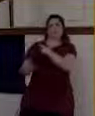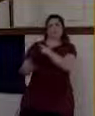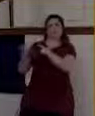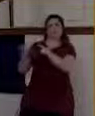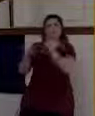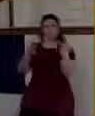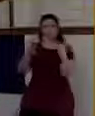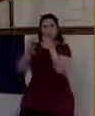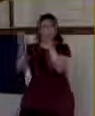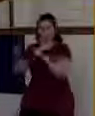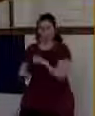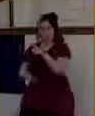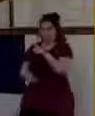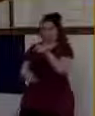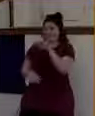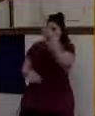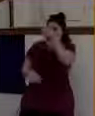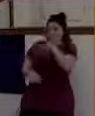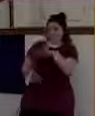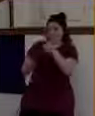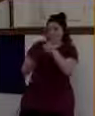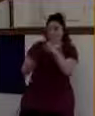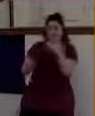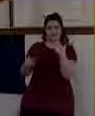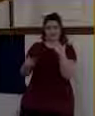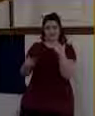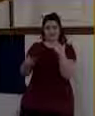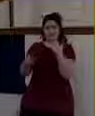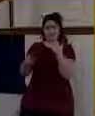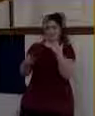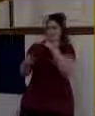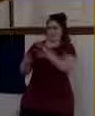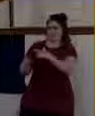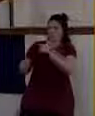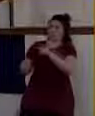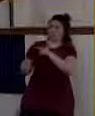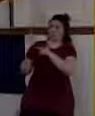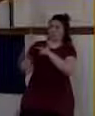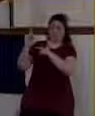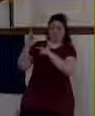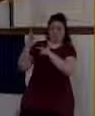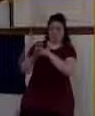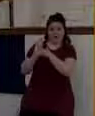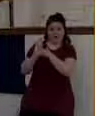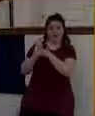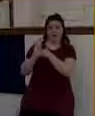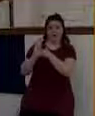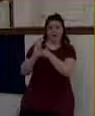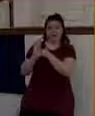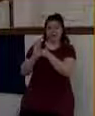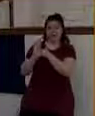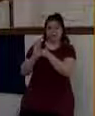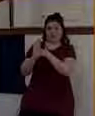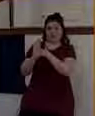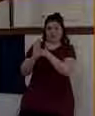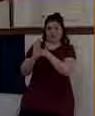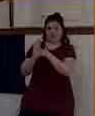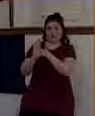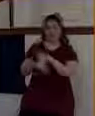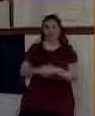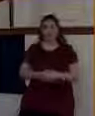really loyal to the worship of God the way God prescribed it in his word. But you know what made the temptation really bad when he said,